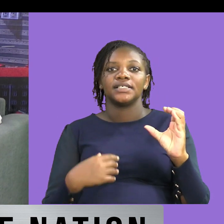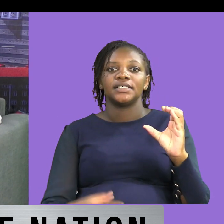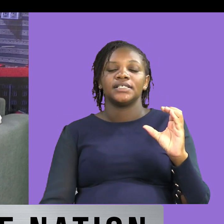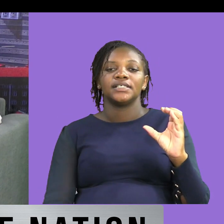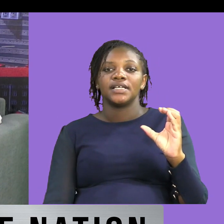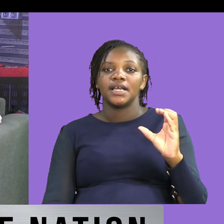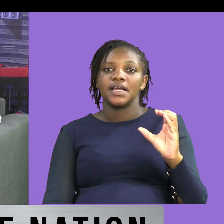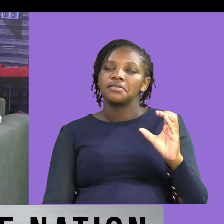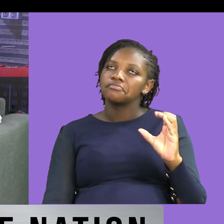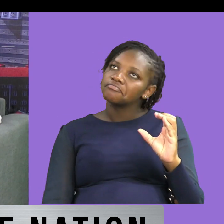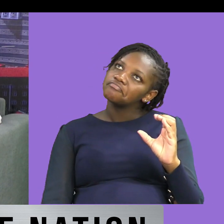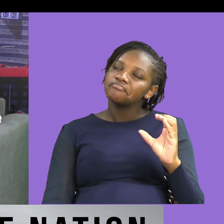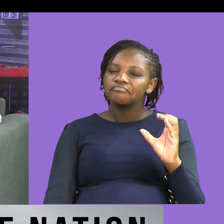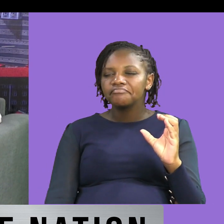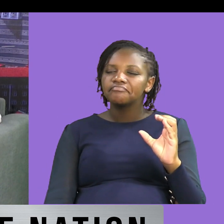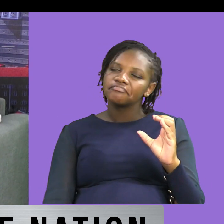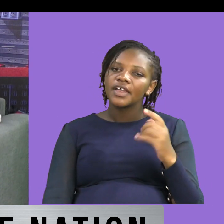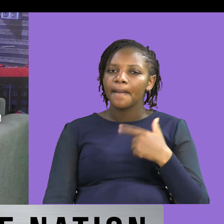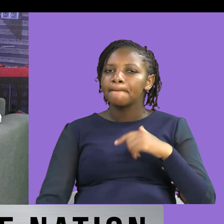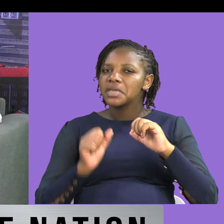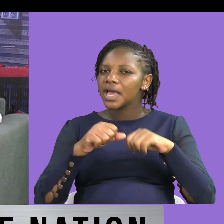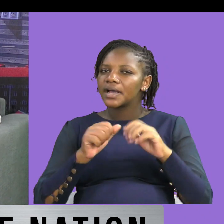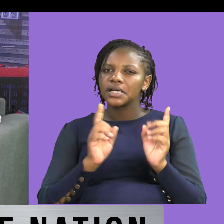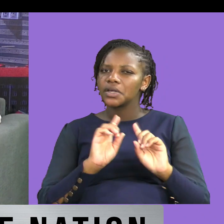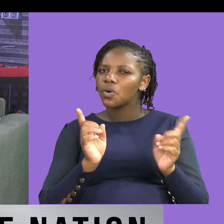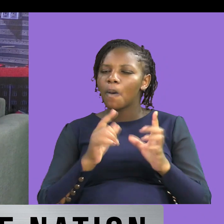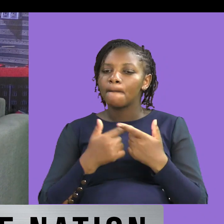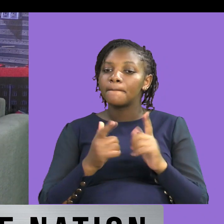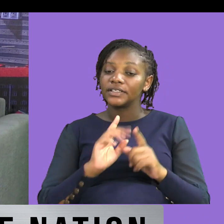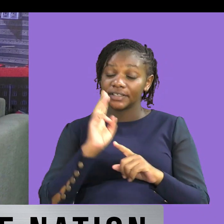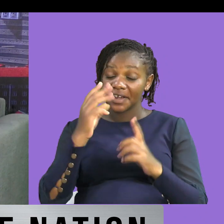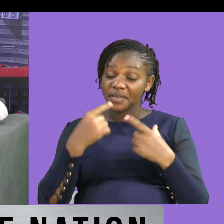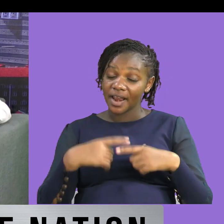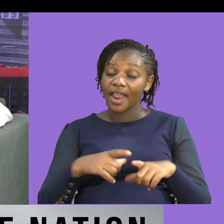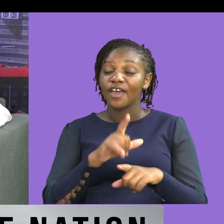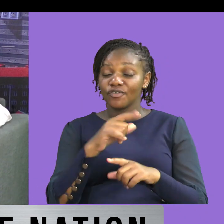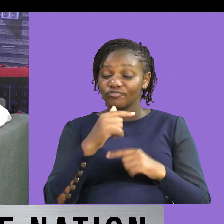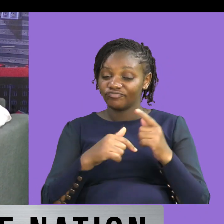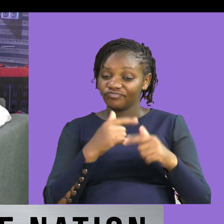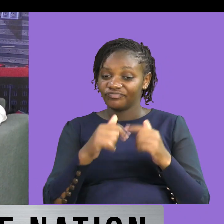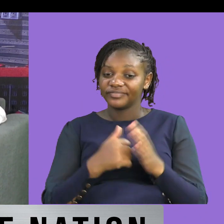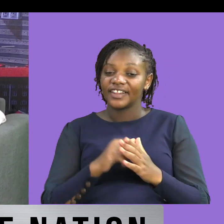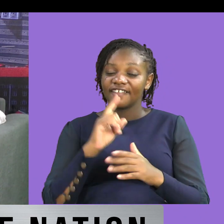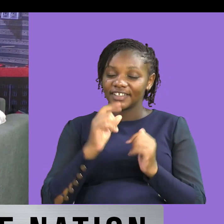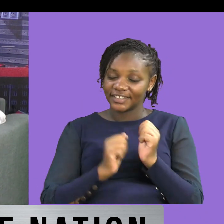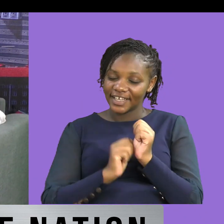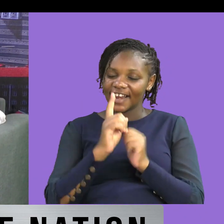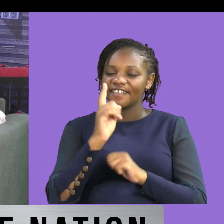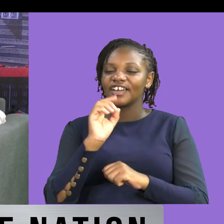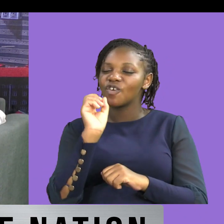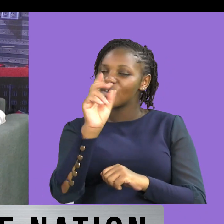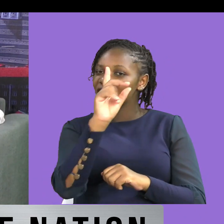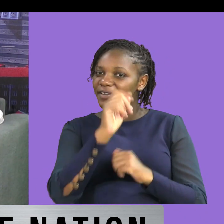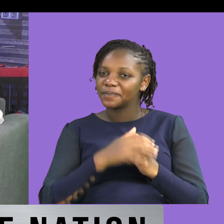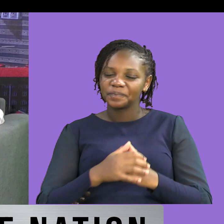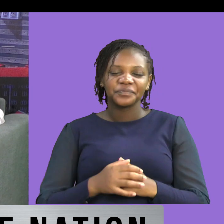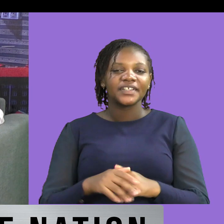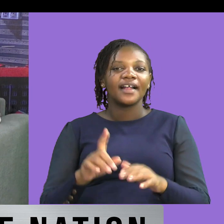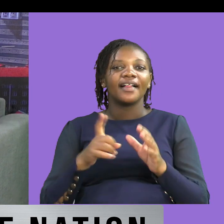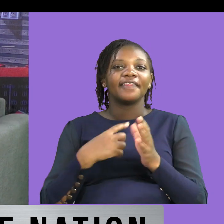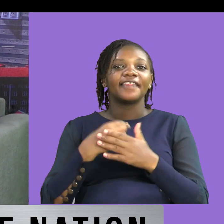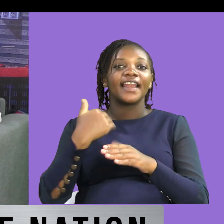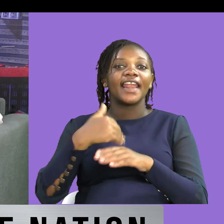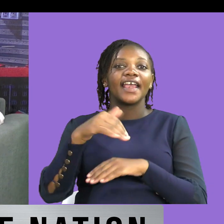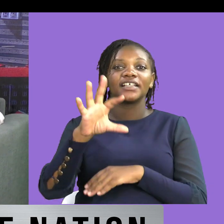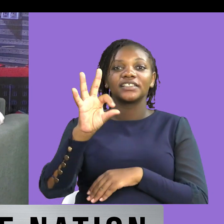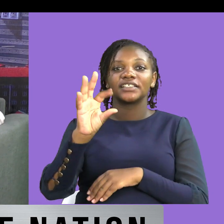I don't agree with you, but I'm going to allow this first 11 of yours. Ford Kenya, political